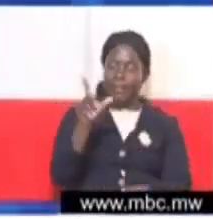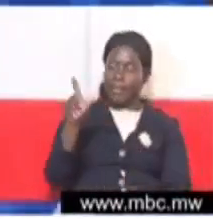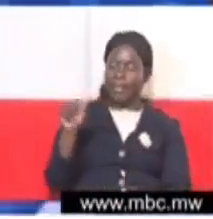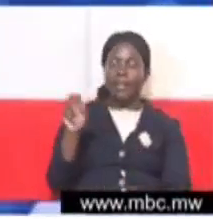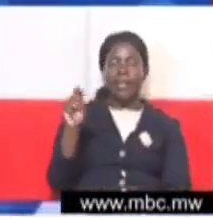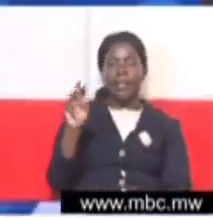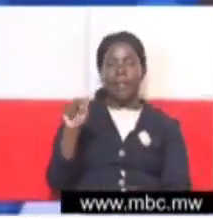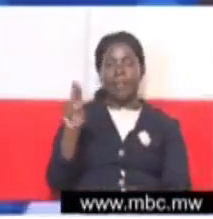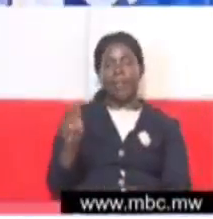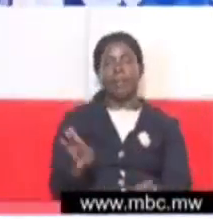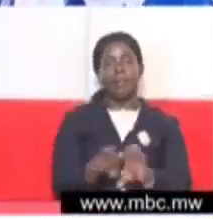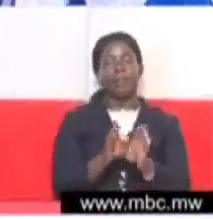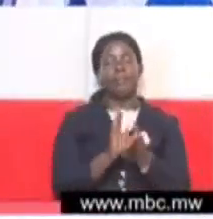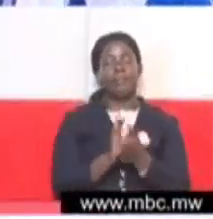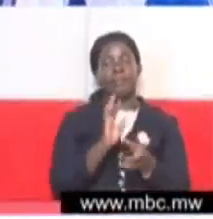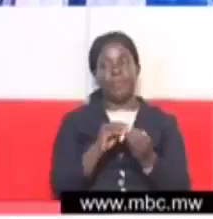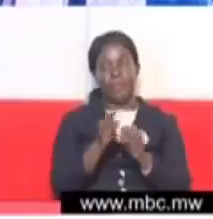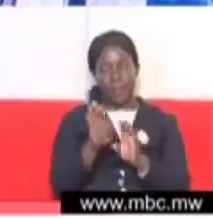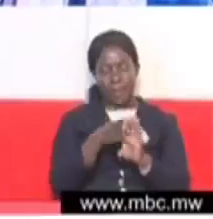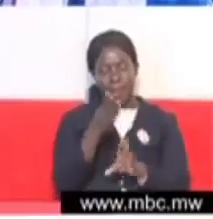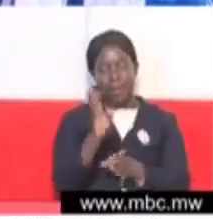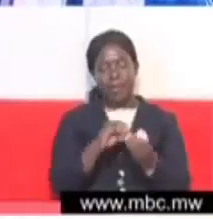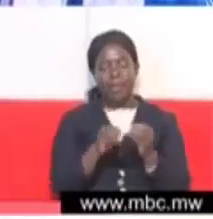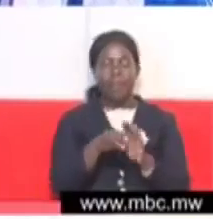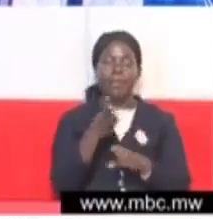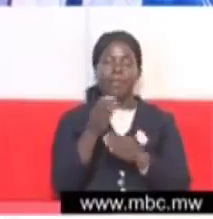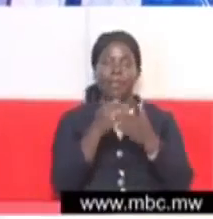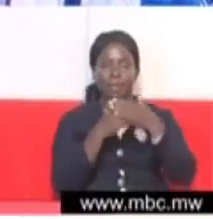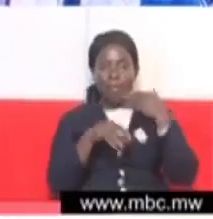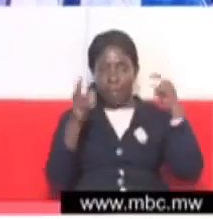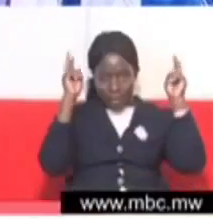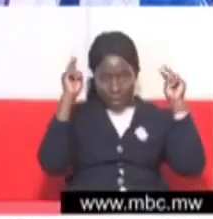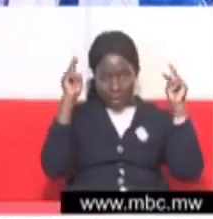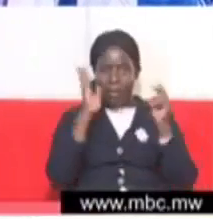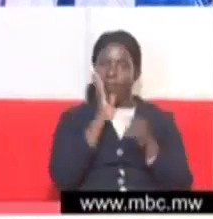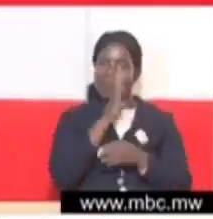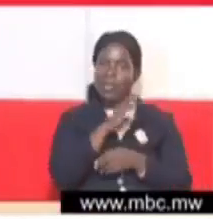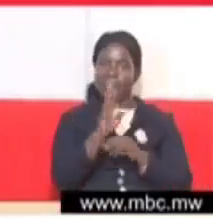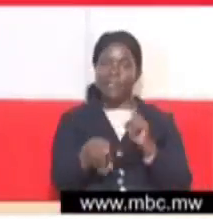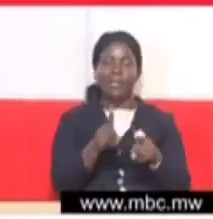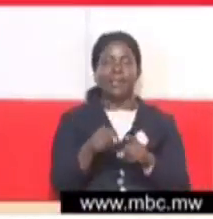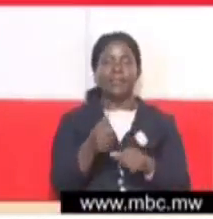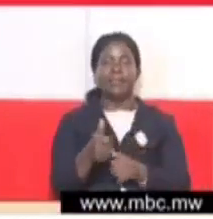The Thanksgiving and farewell mass has taken place under the theme Finishing the Race.